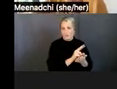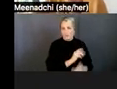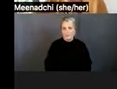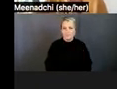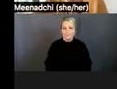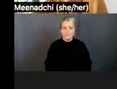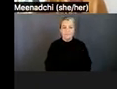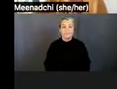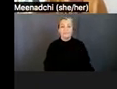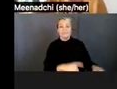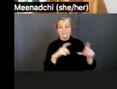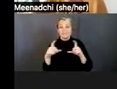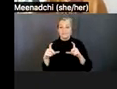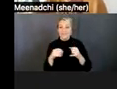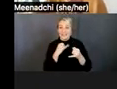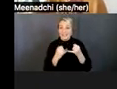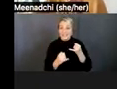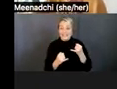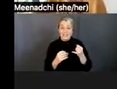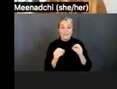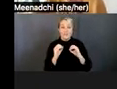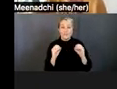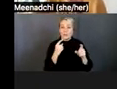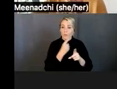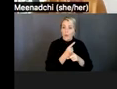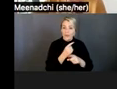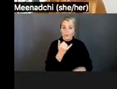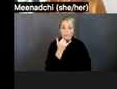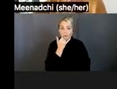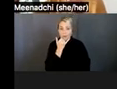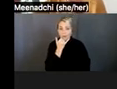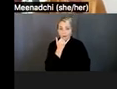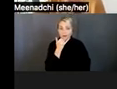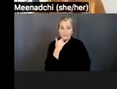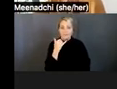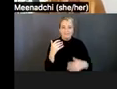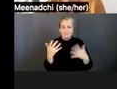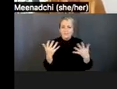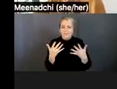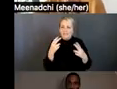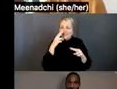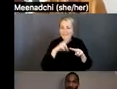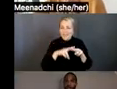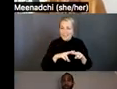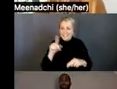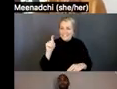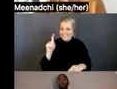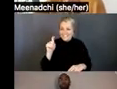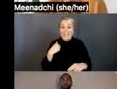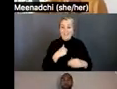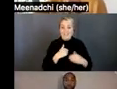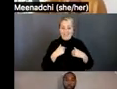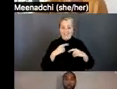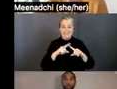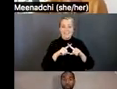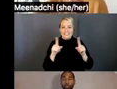And then lastly, there's no right or wrong. There's just what's fun. We can have different